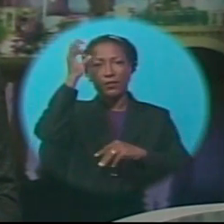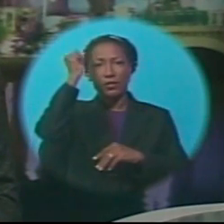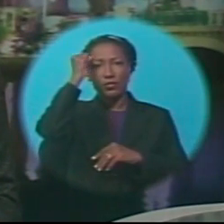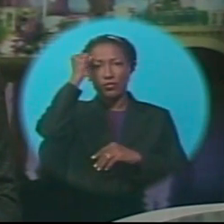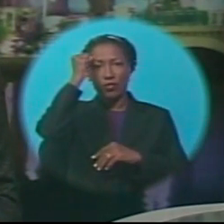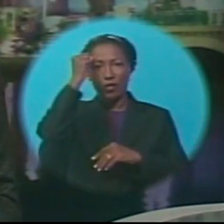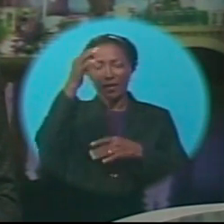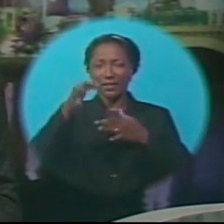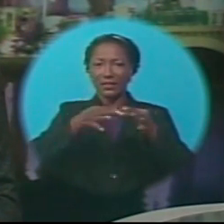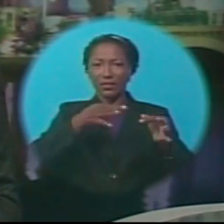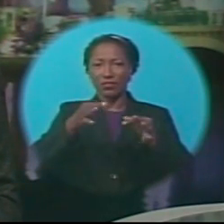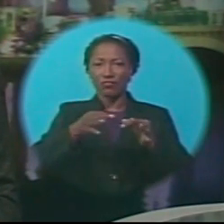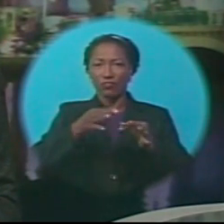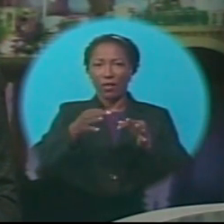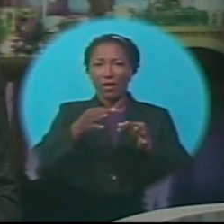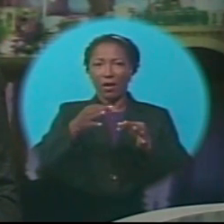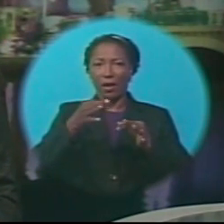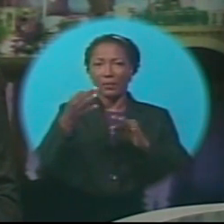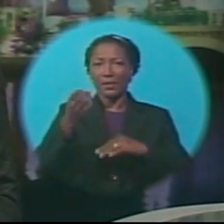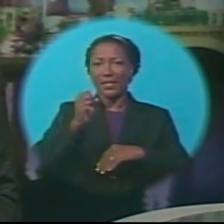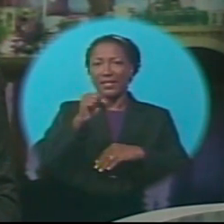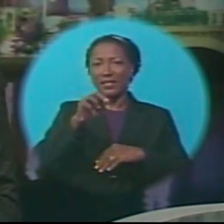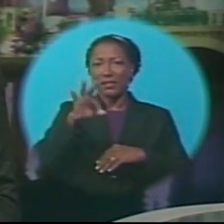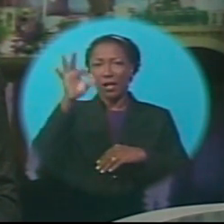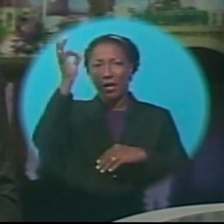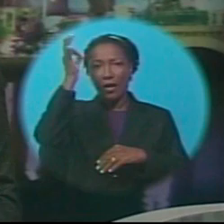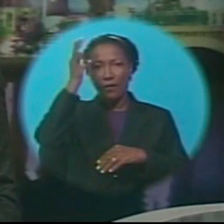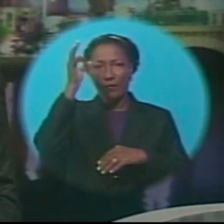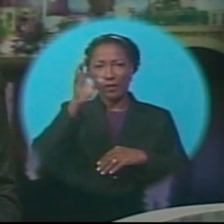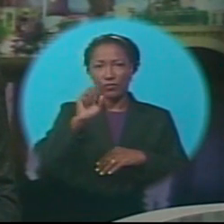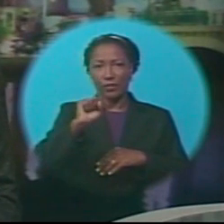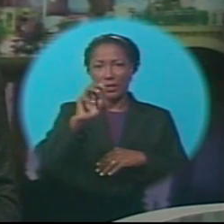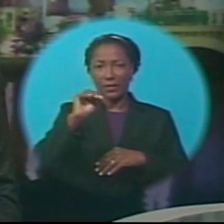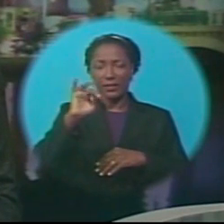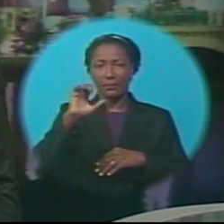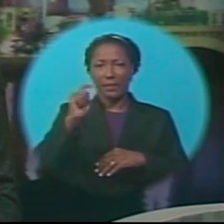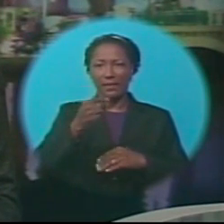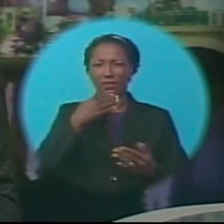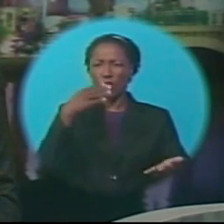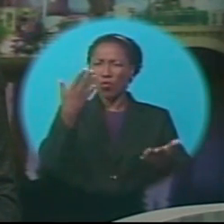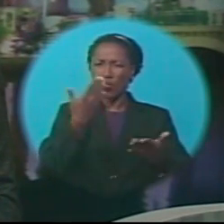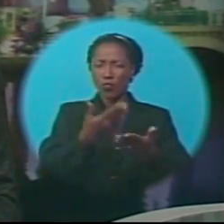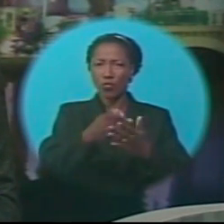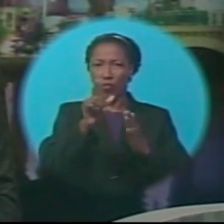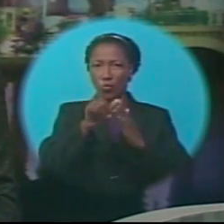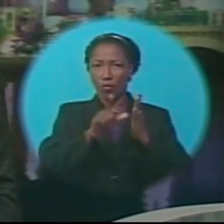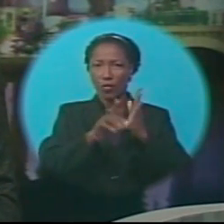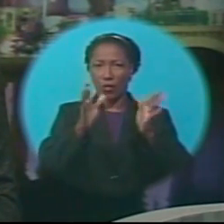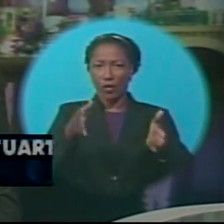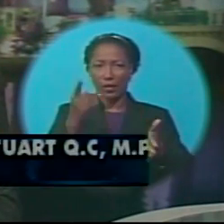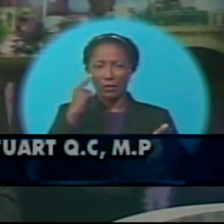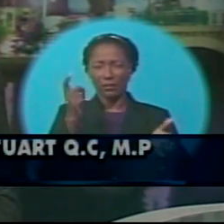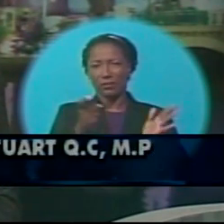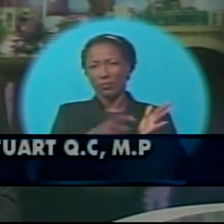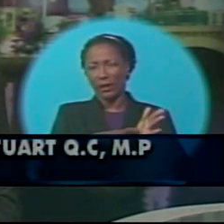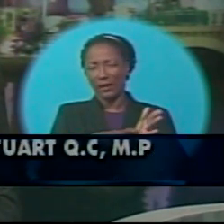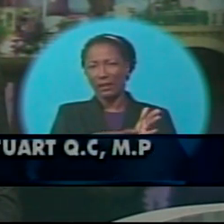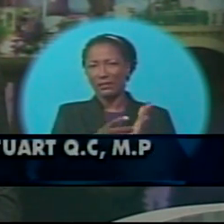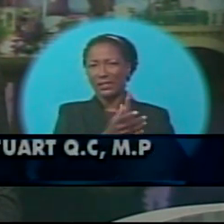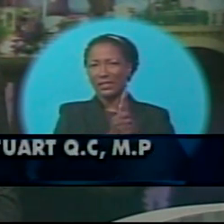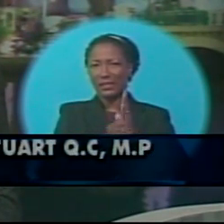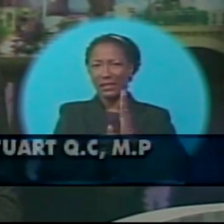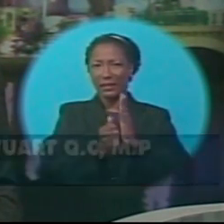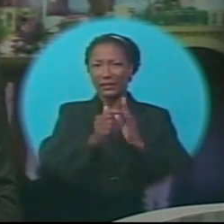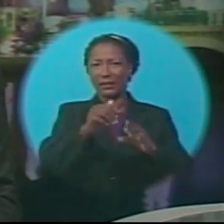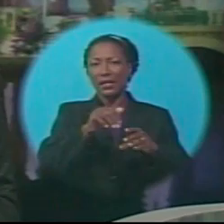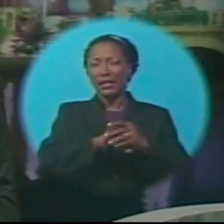has described the late Sir Frederick Smith as an excellent criminal lawyer. While recognizing his skills in the area of forensics,